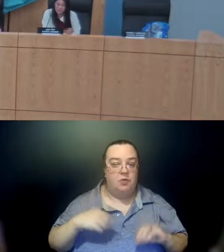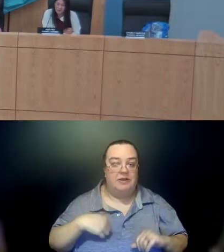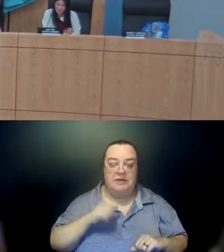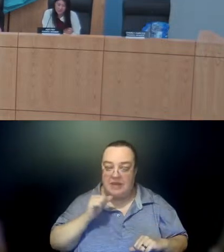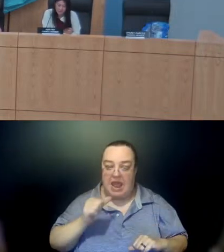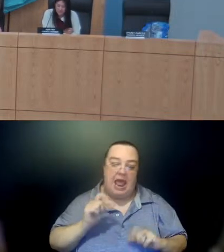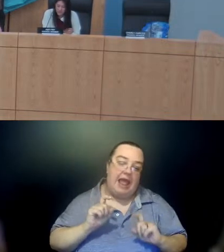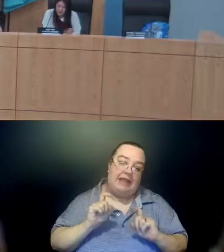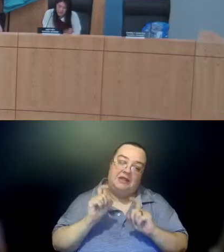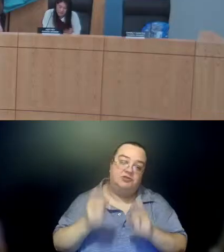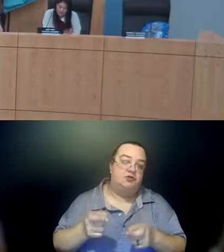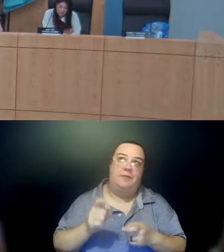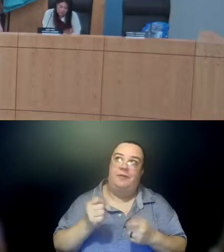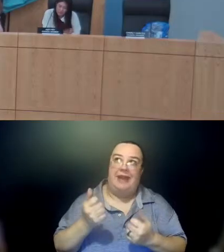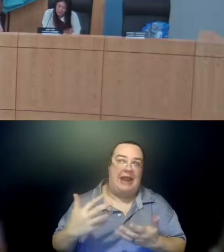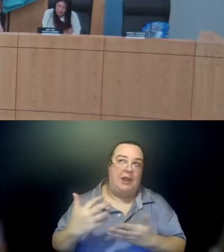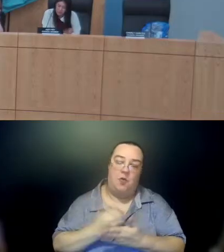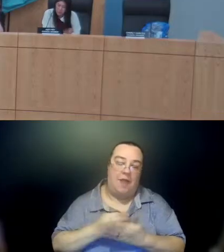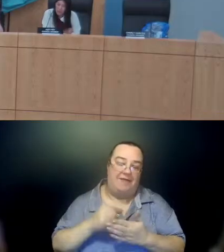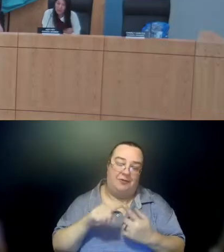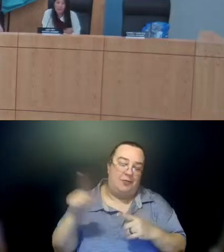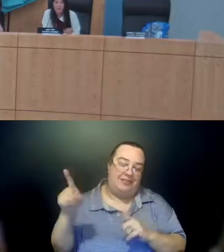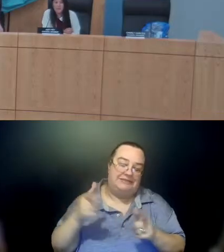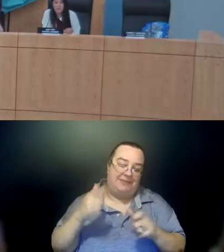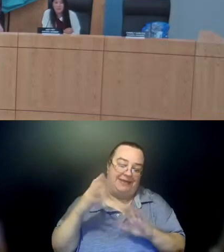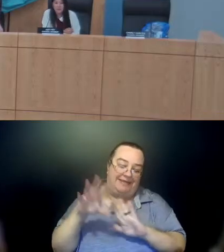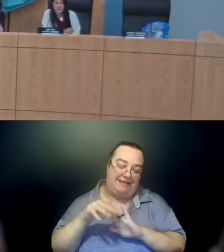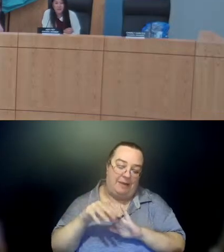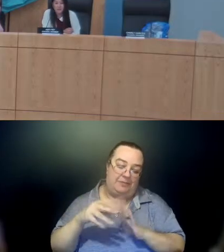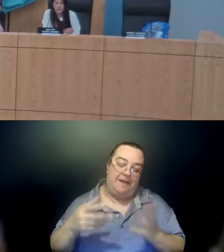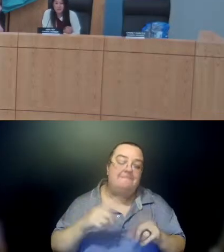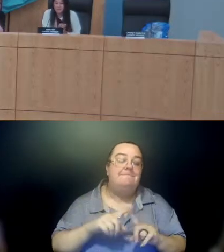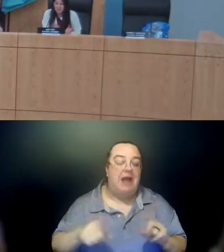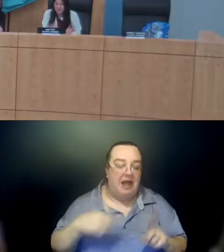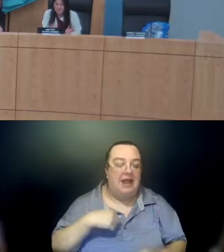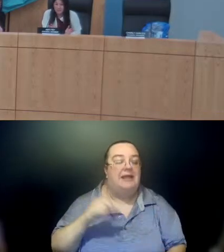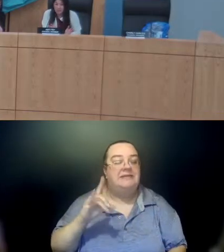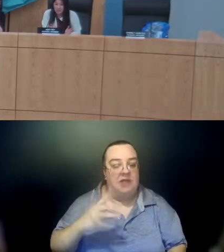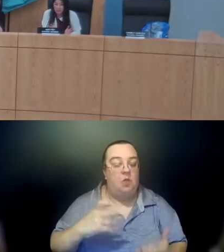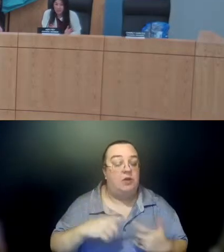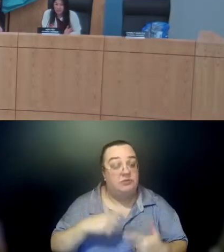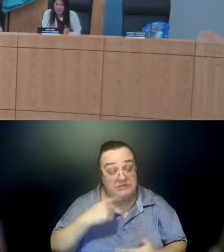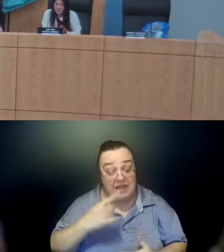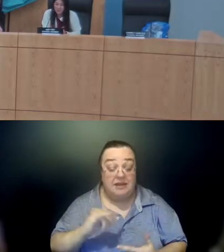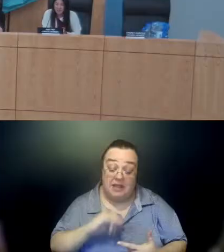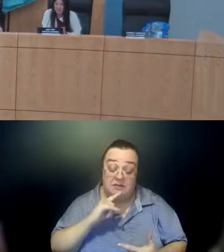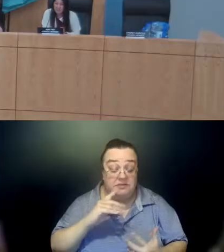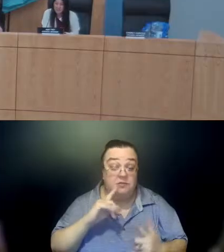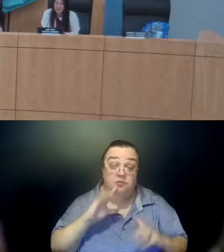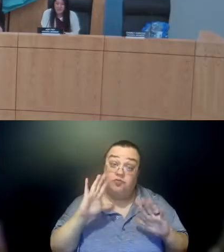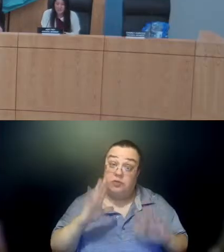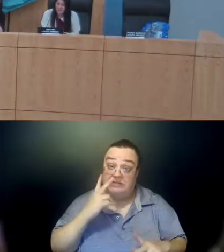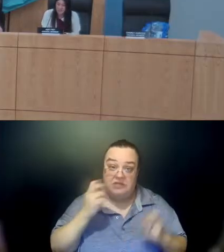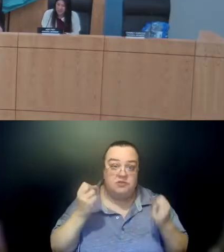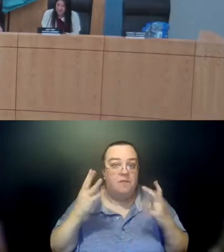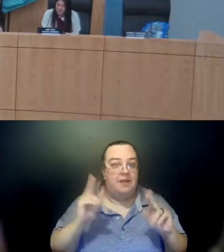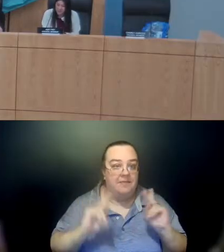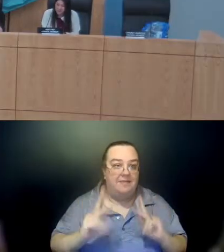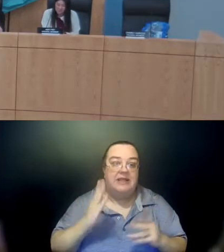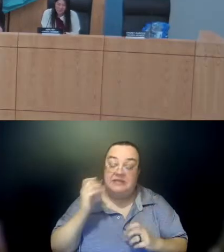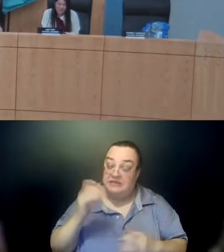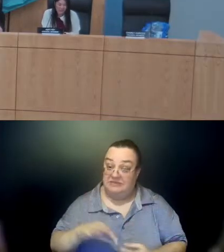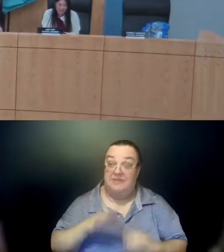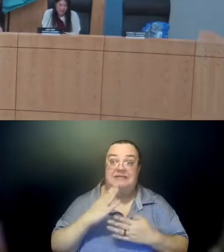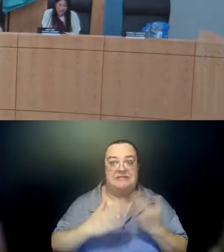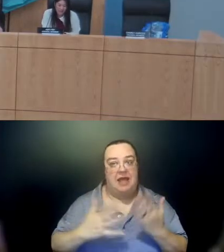those cameras. But I wanted to say it's lovely to see so many people here, especially some faces I haven't seen in a